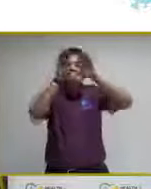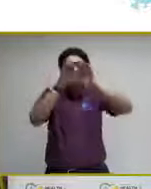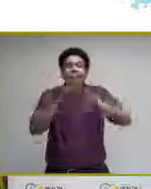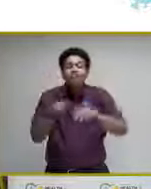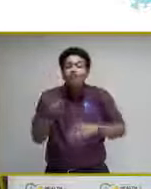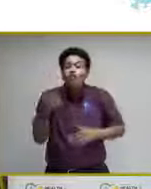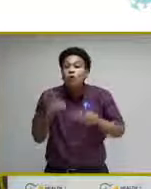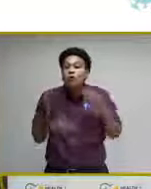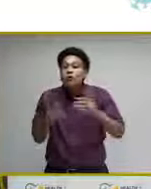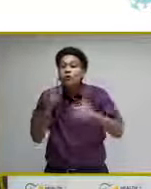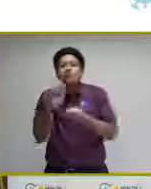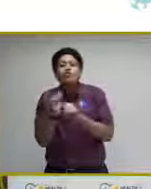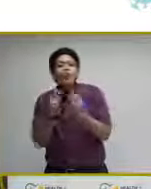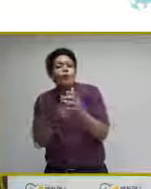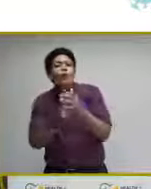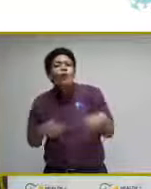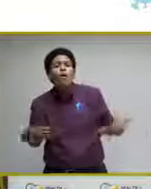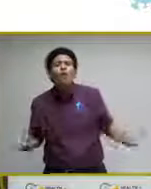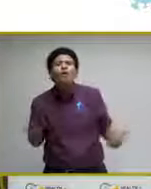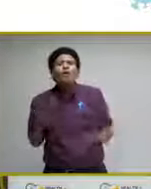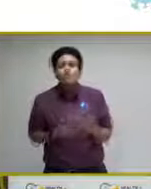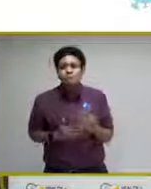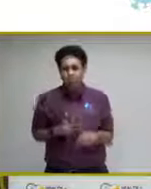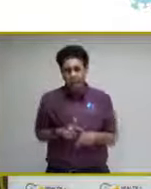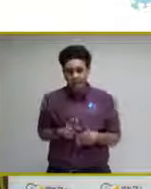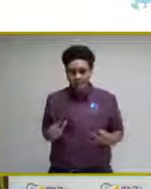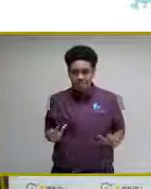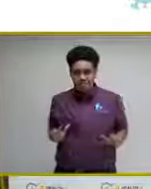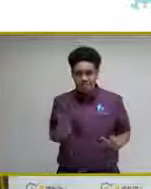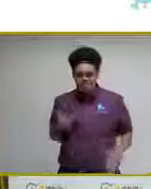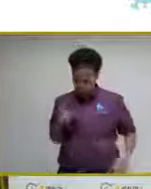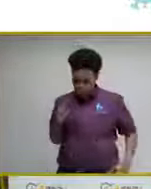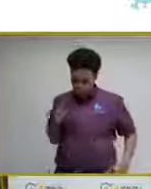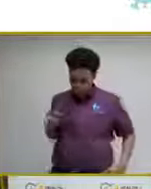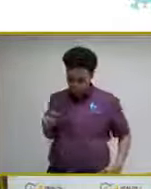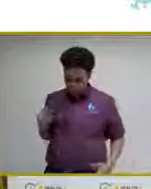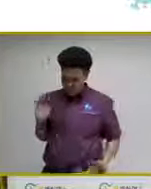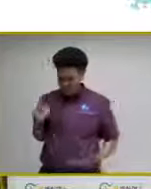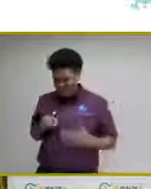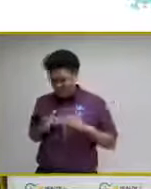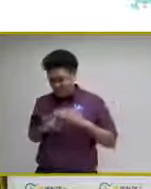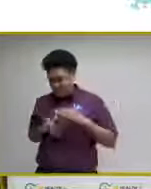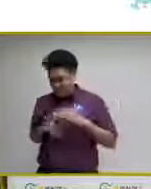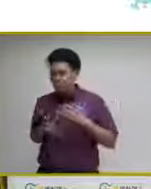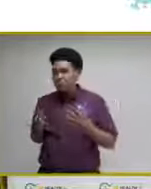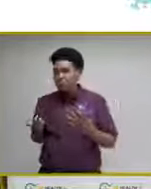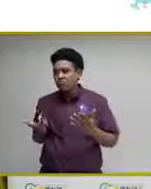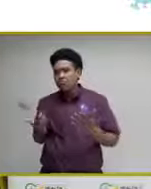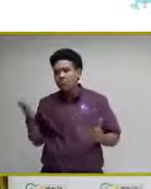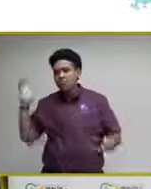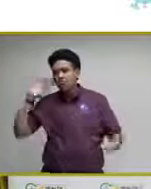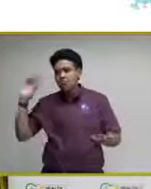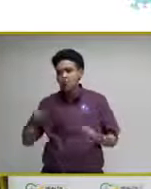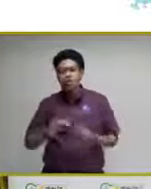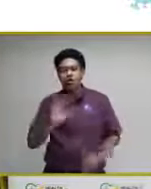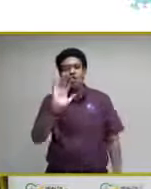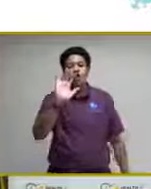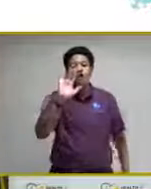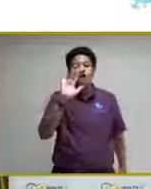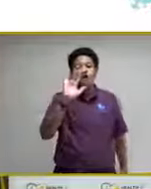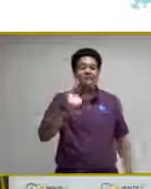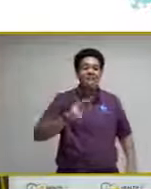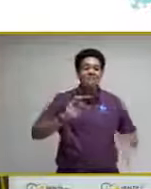process requires some time. So we're looking at a minimum throughput of 35